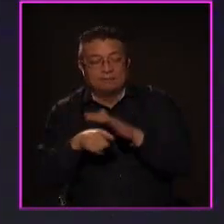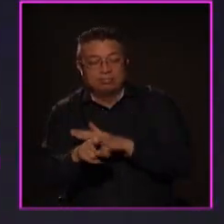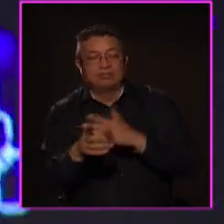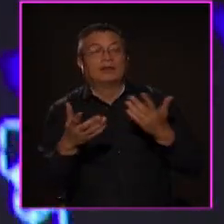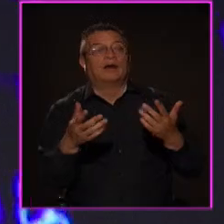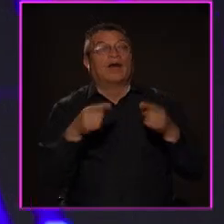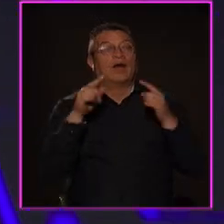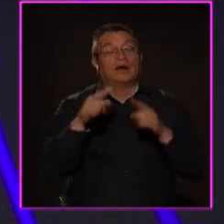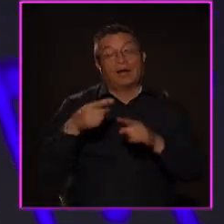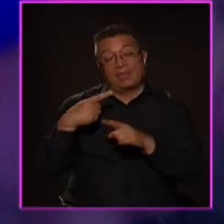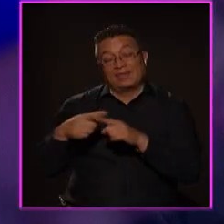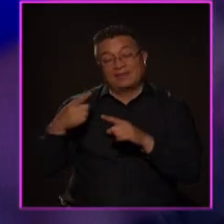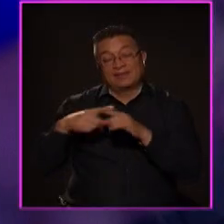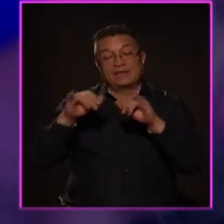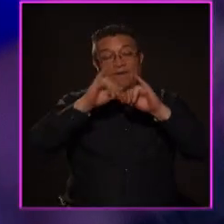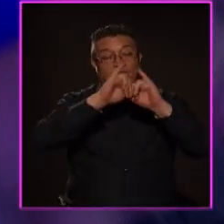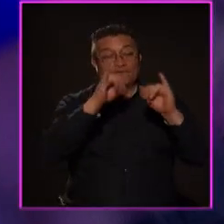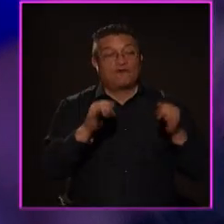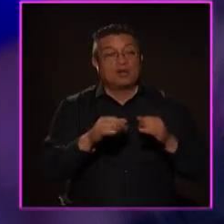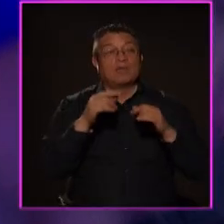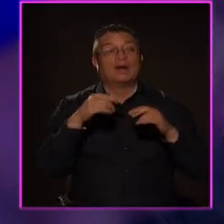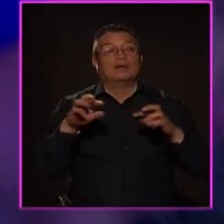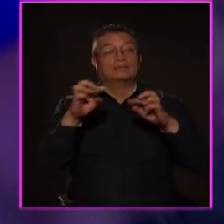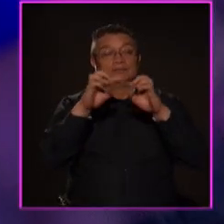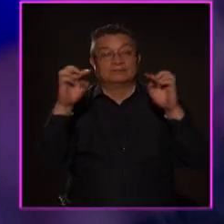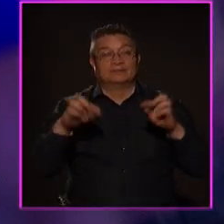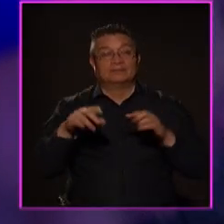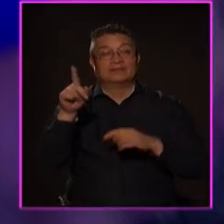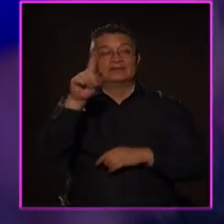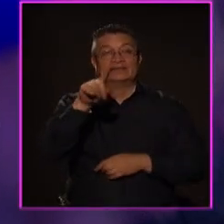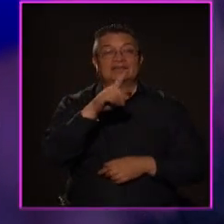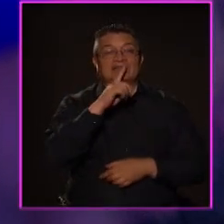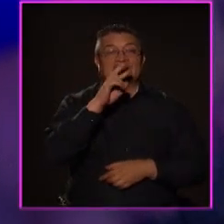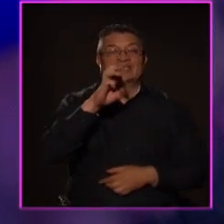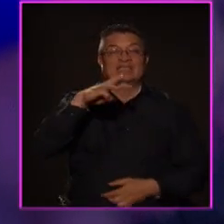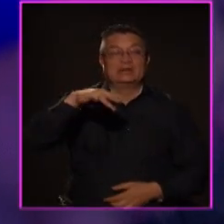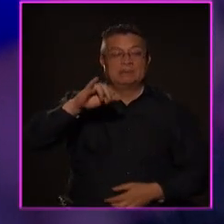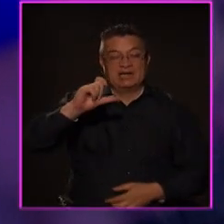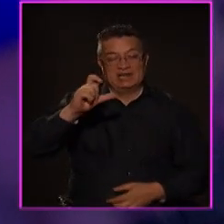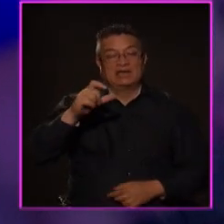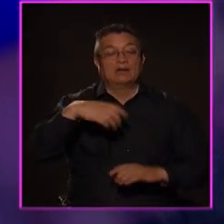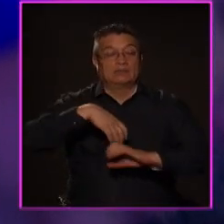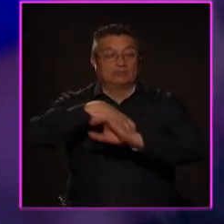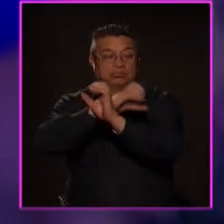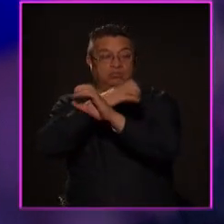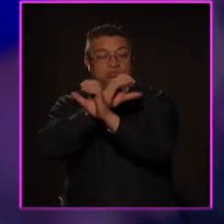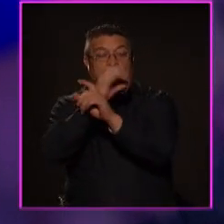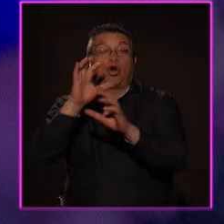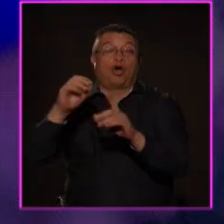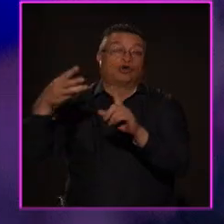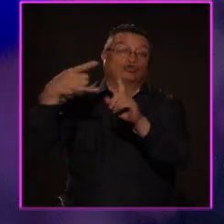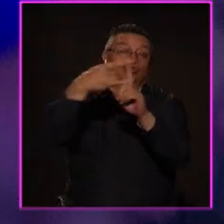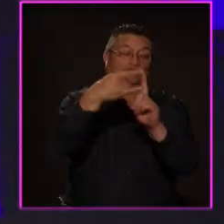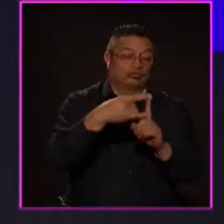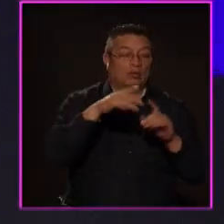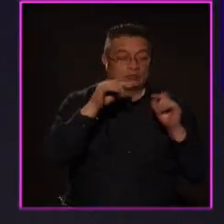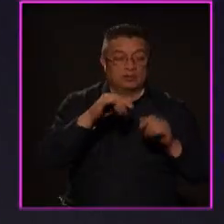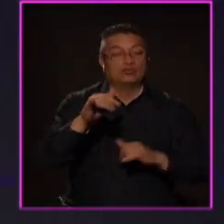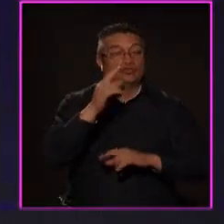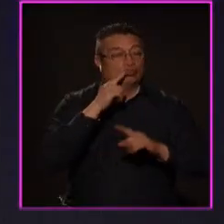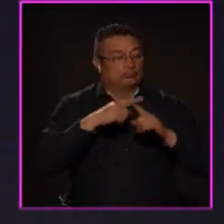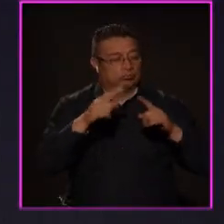streaming platforms, and a lot of the content that we are exposed to online has been selected